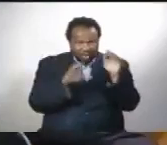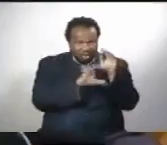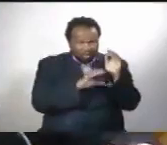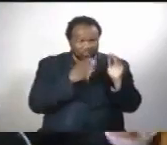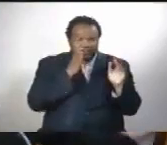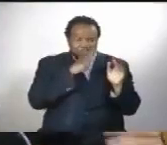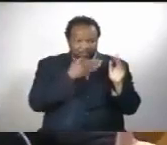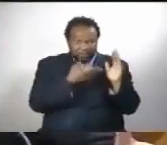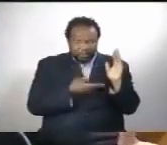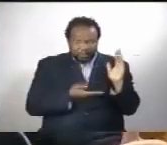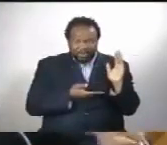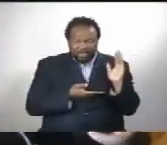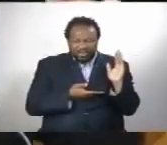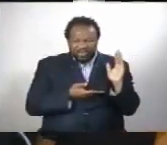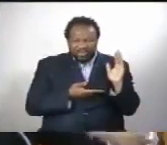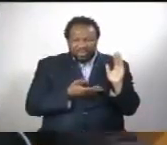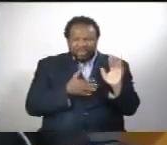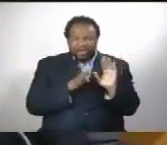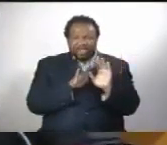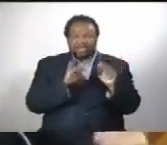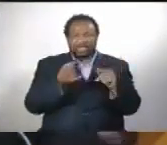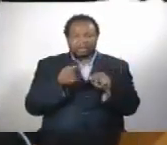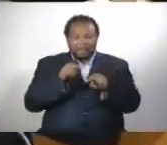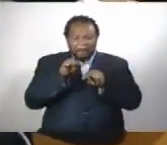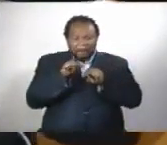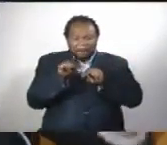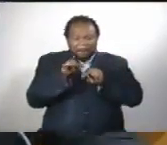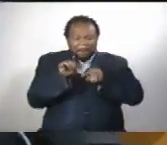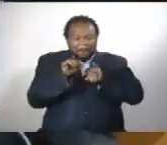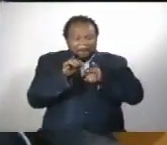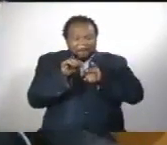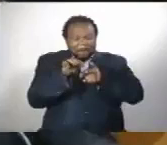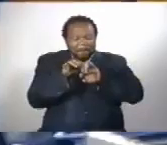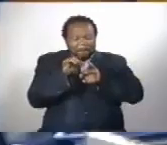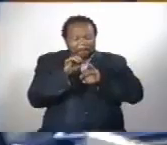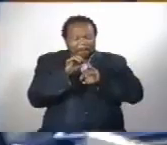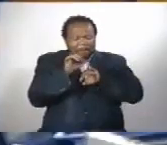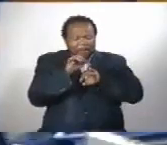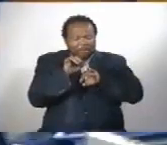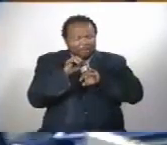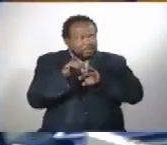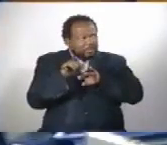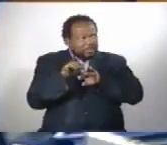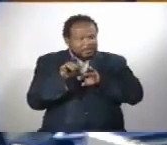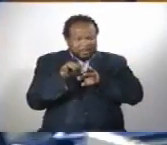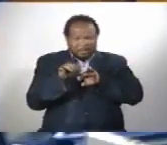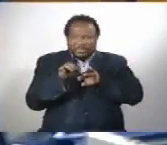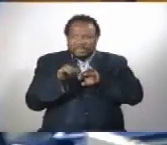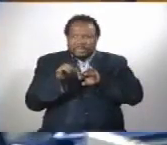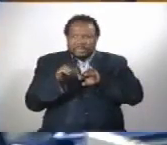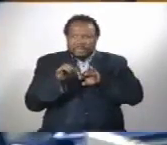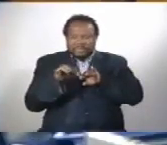constitution. In front of them, they had Q-tex and they were painting their nails. Point of order. This is what they